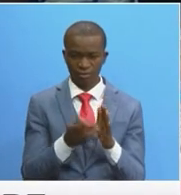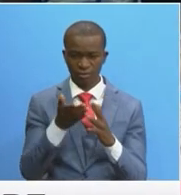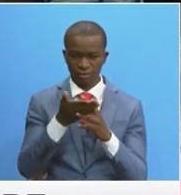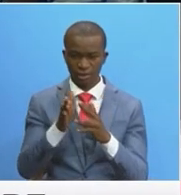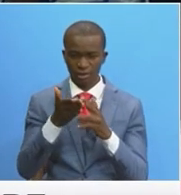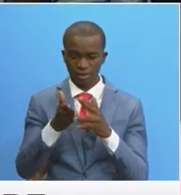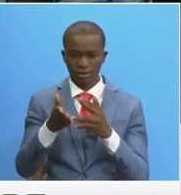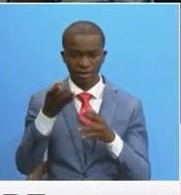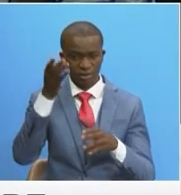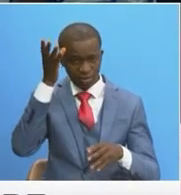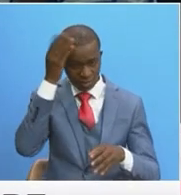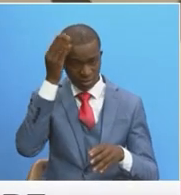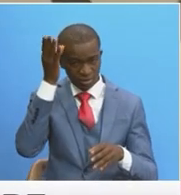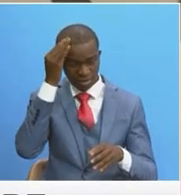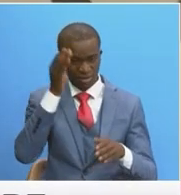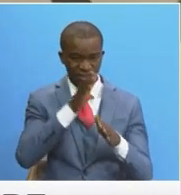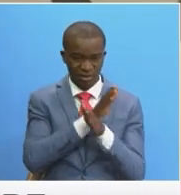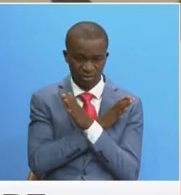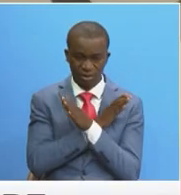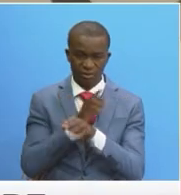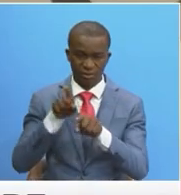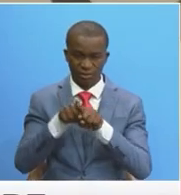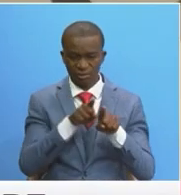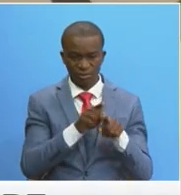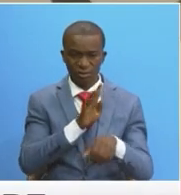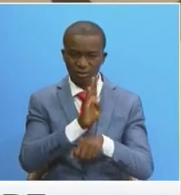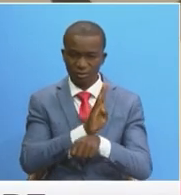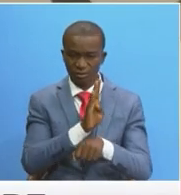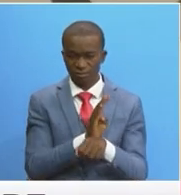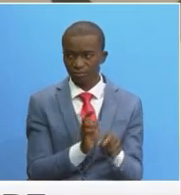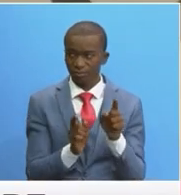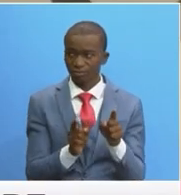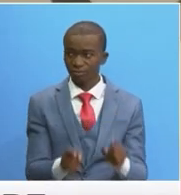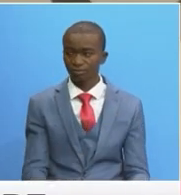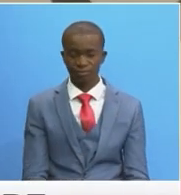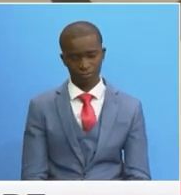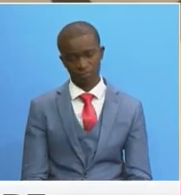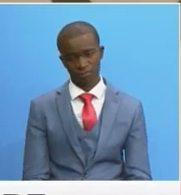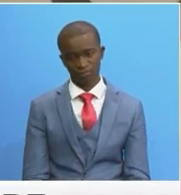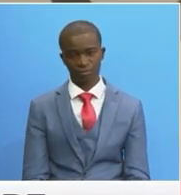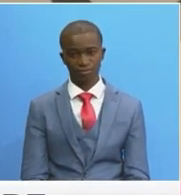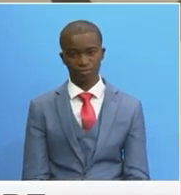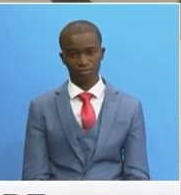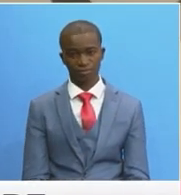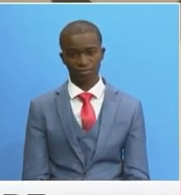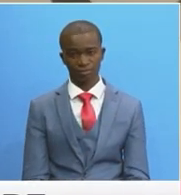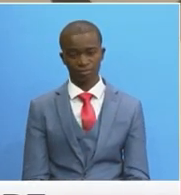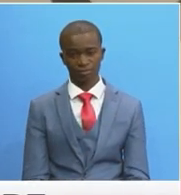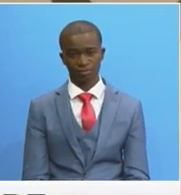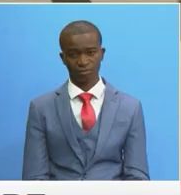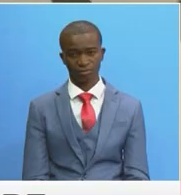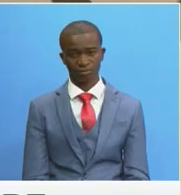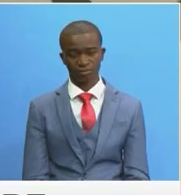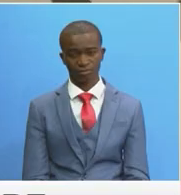knowledge between Burundi and the other countries. Cette interconnexion avec la fibre optique à travers le lac Tanganyika